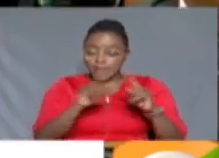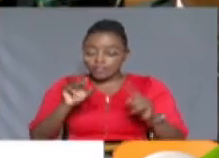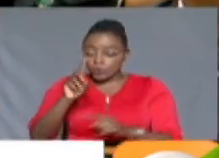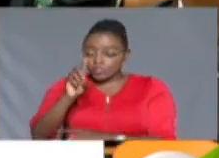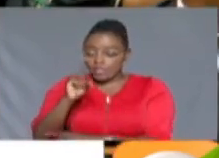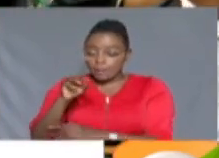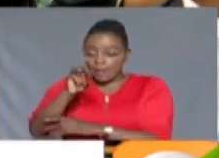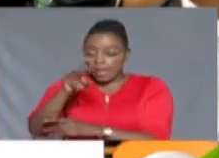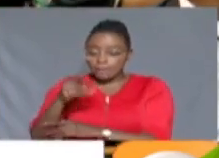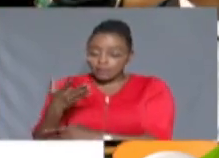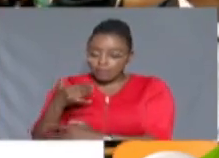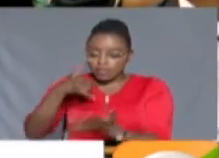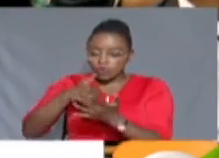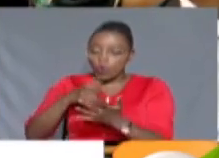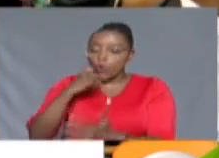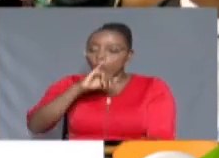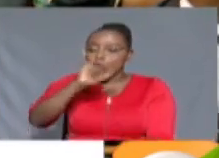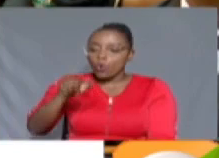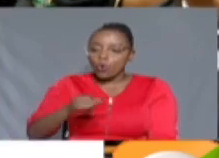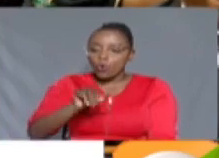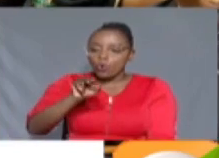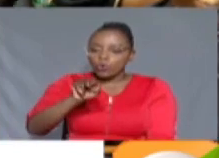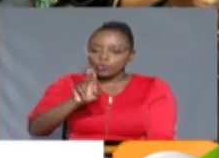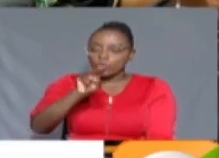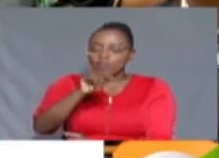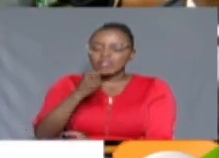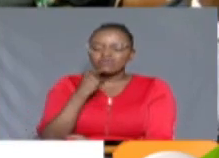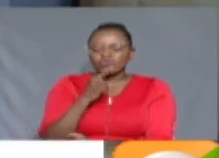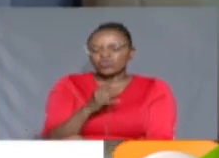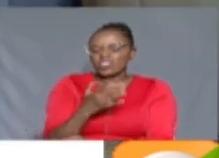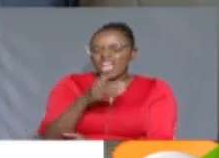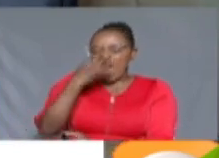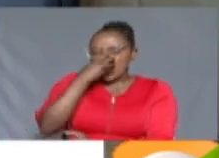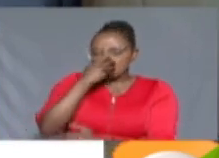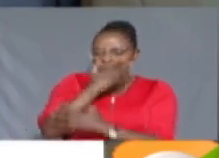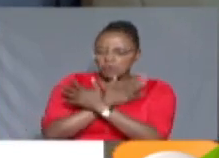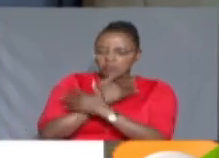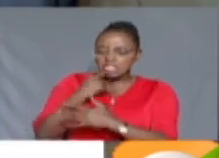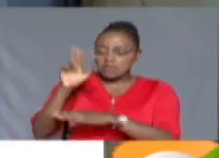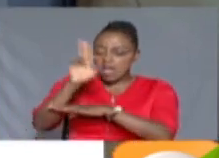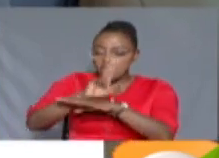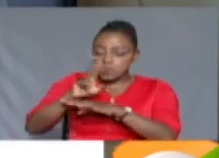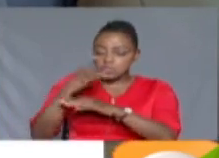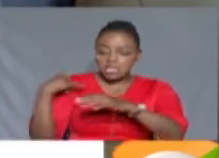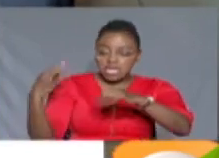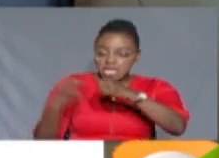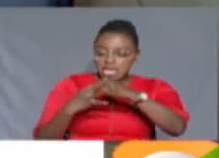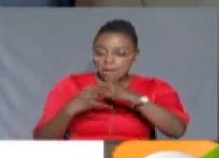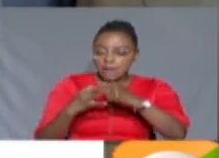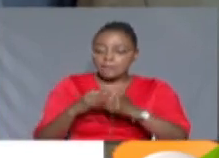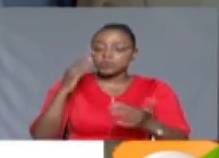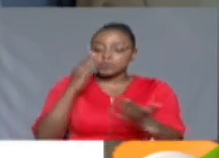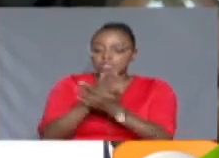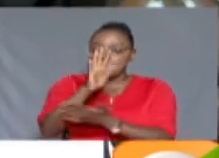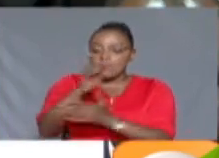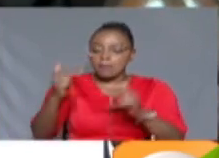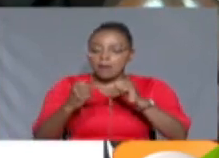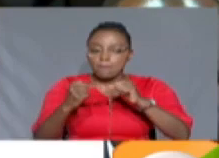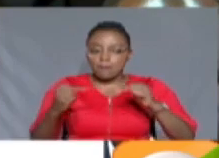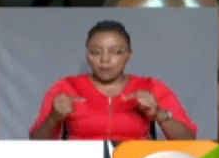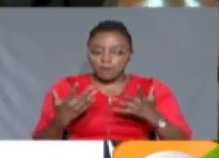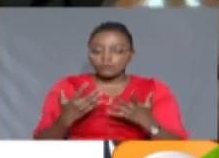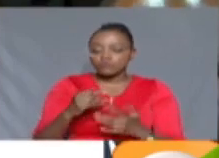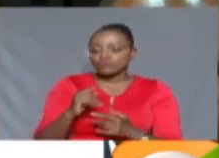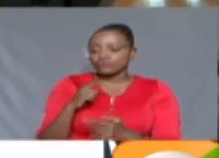MPs, among them Minority Whip Junet Mohammed, have blasted Ruto allies, claiming that they were using the Kibra scaffolds to justify their opposition to